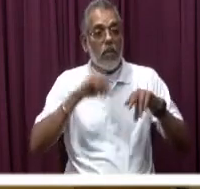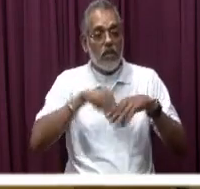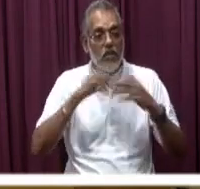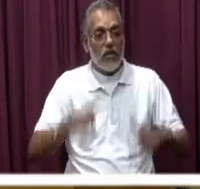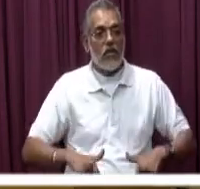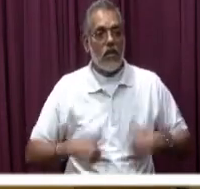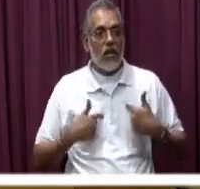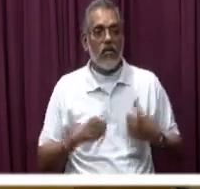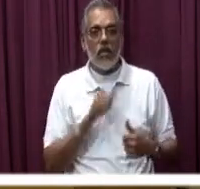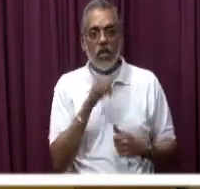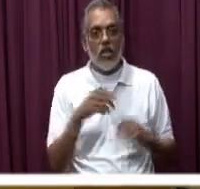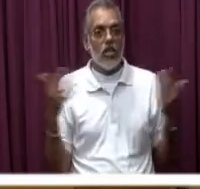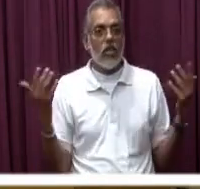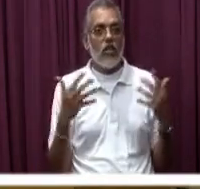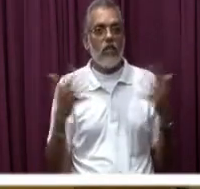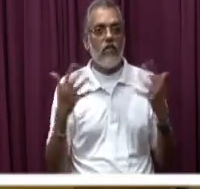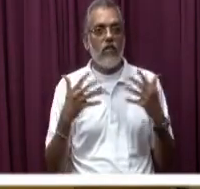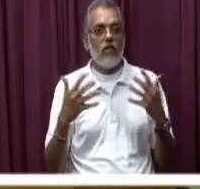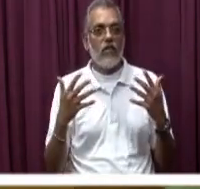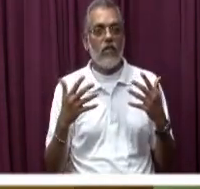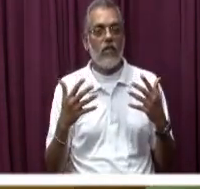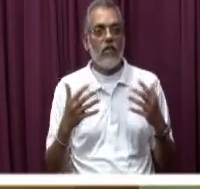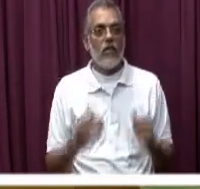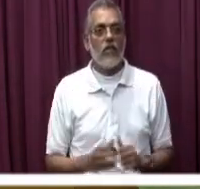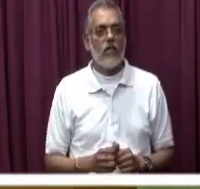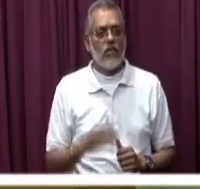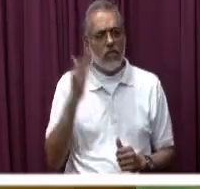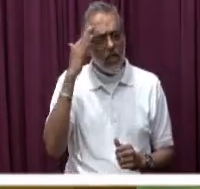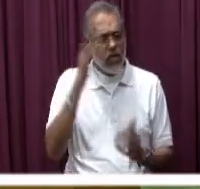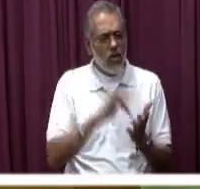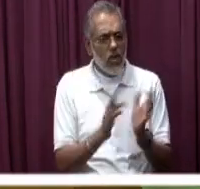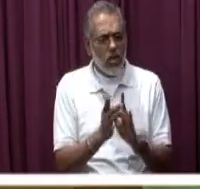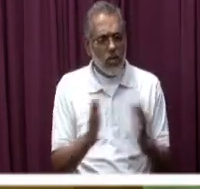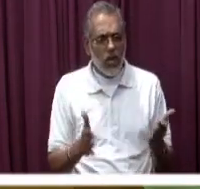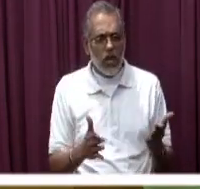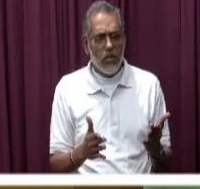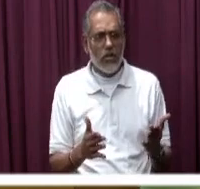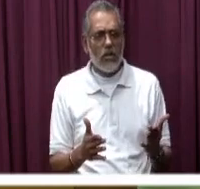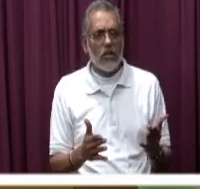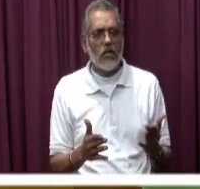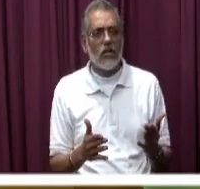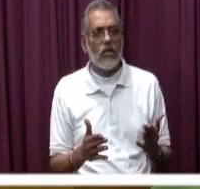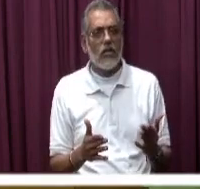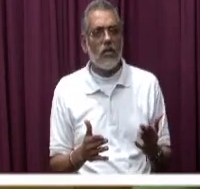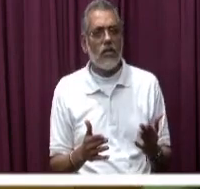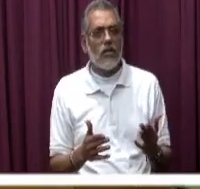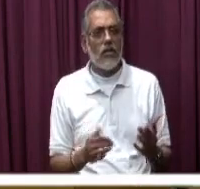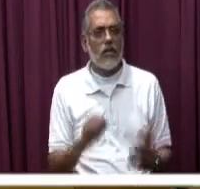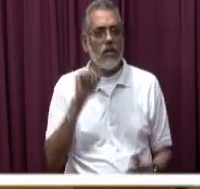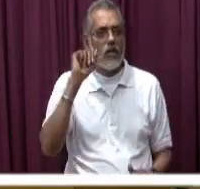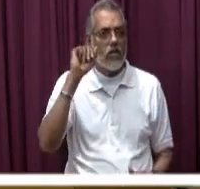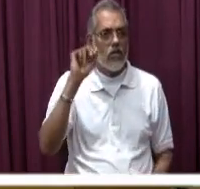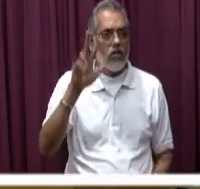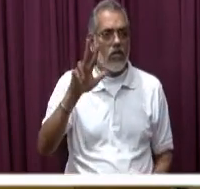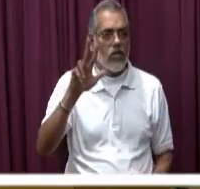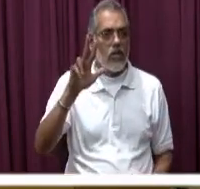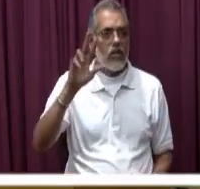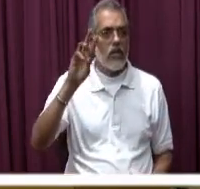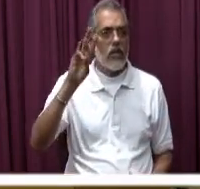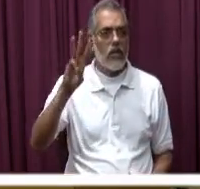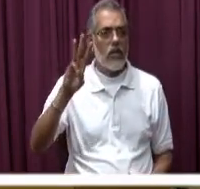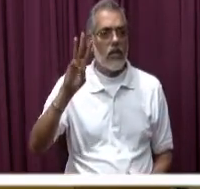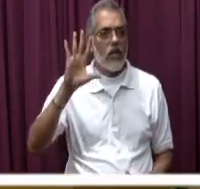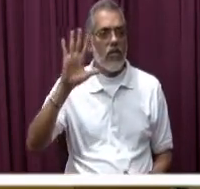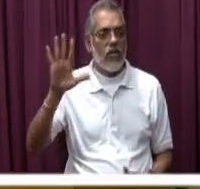do not be afraid. You know the Bible has "do not be afraid" 365 times? You know